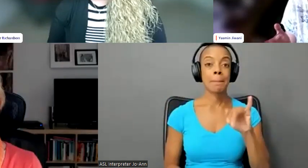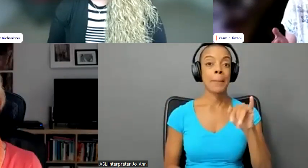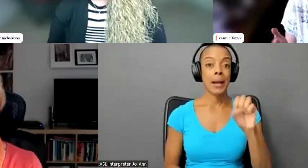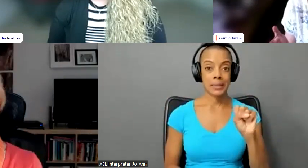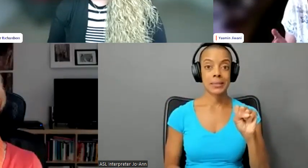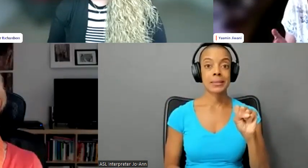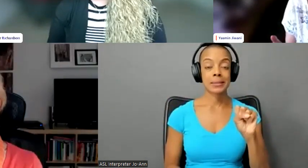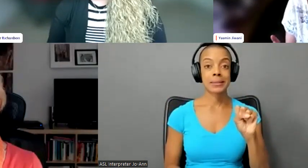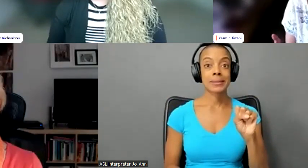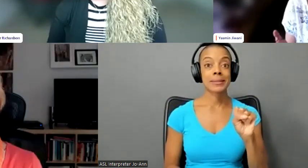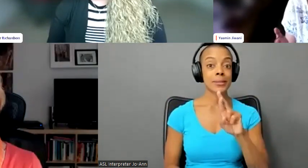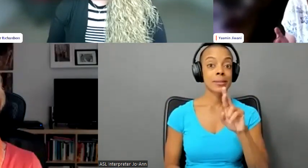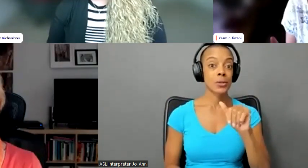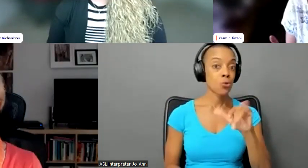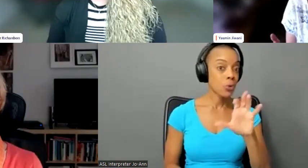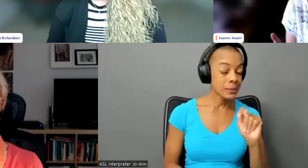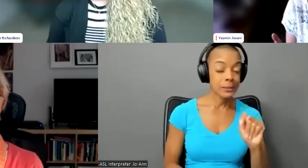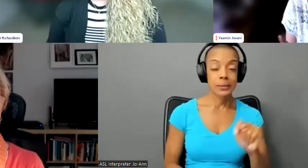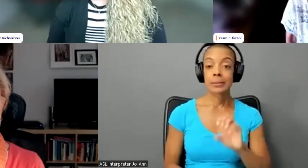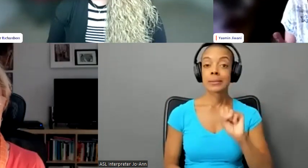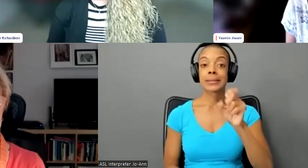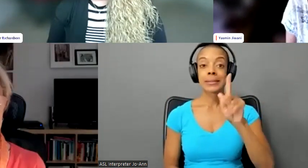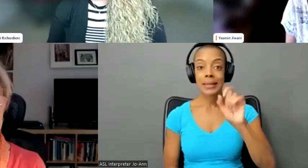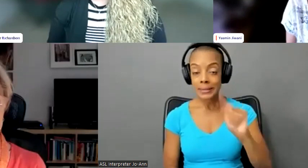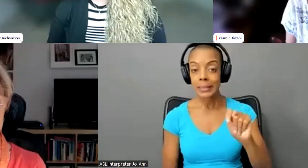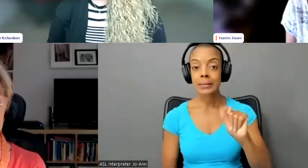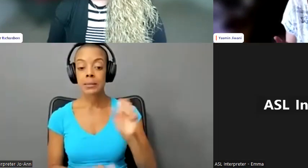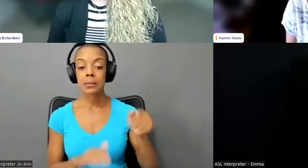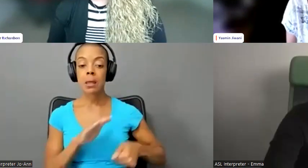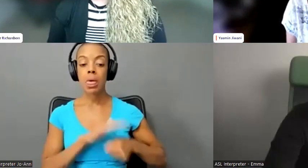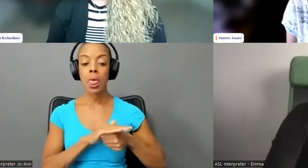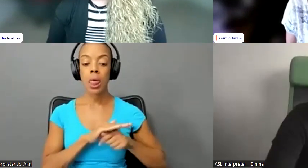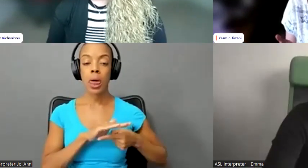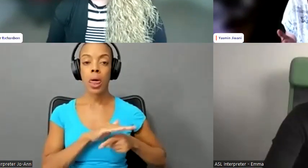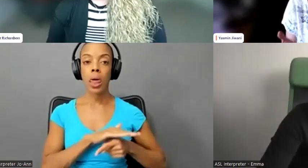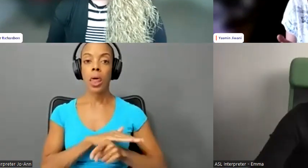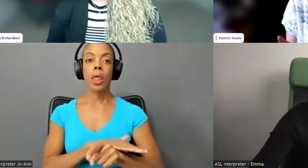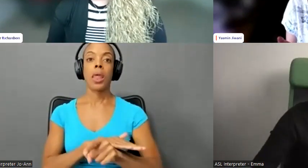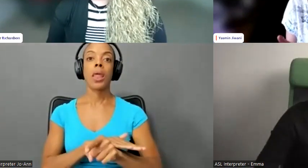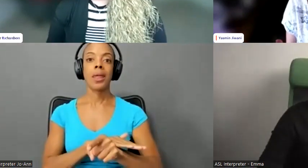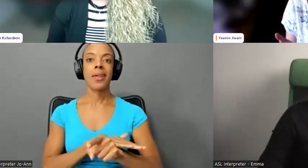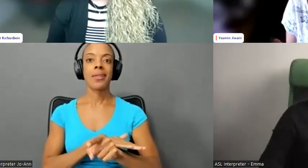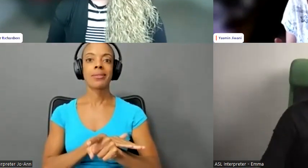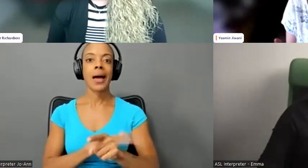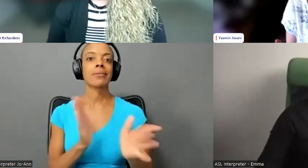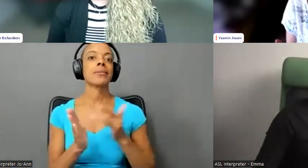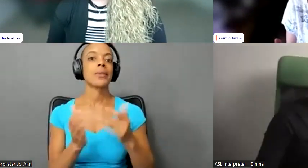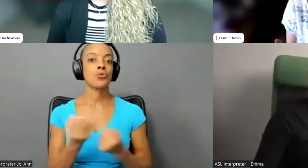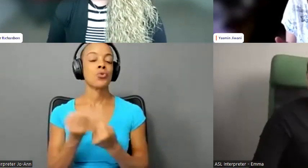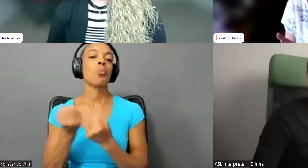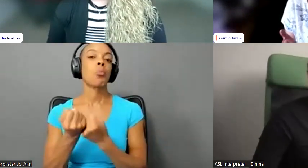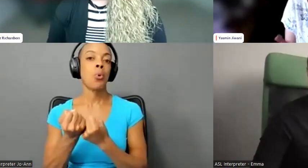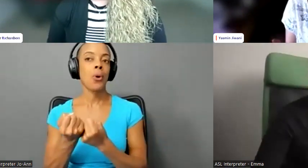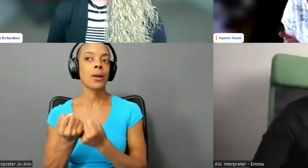a racist or sexist undertone that is being used to support the meaning of a given